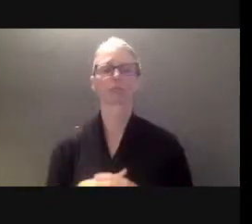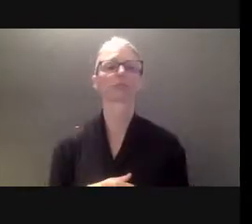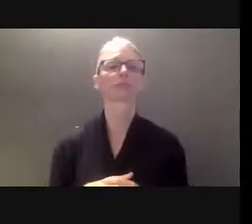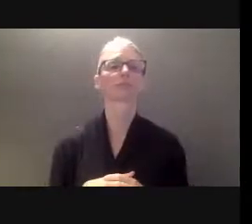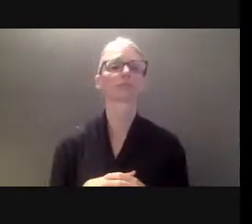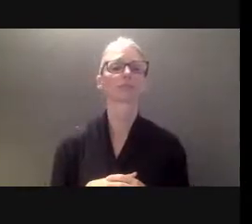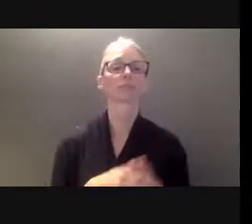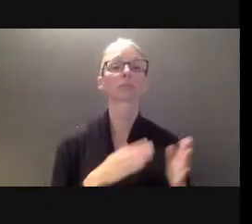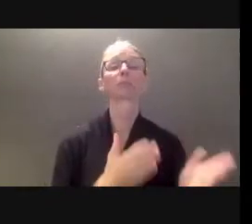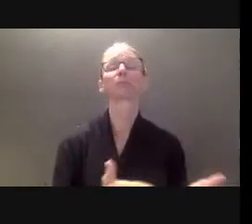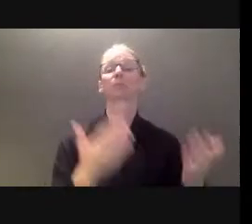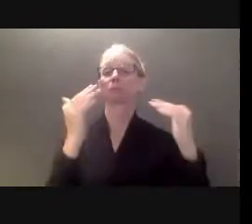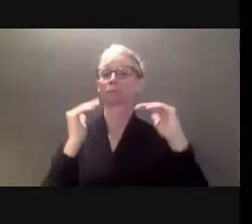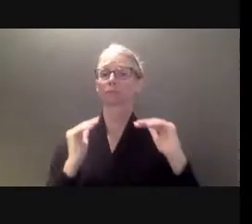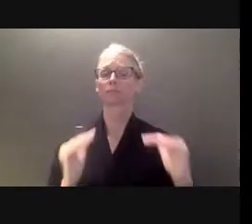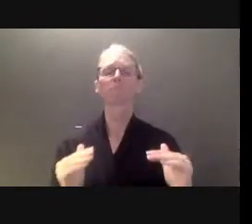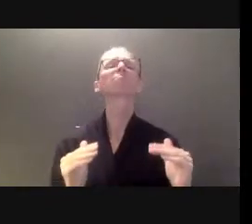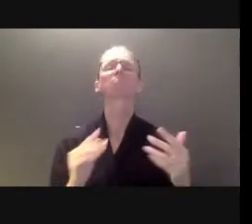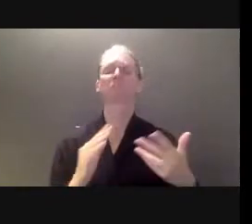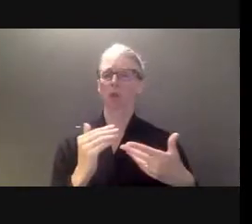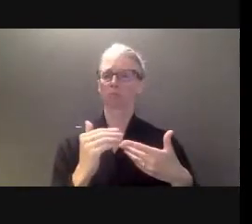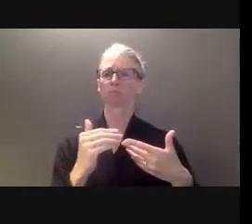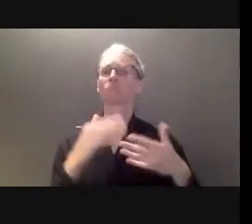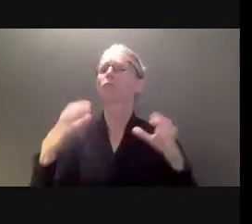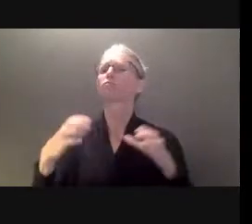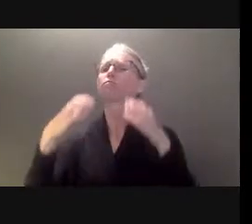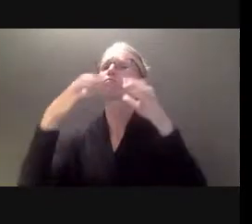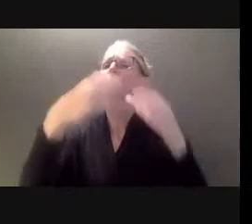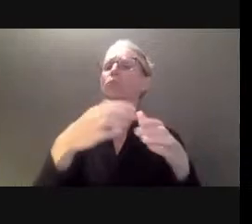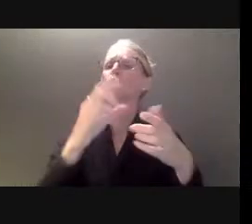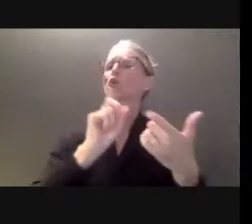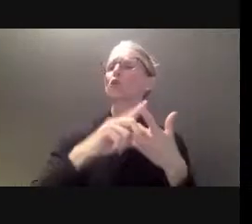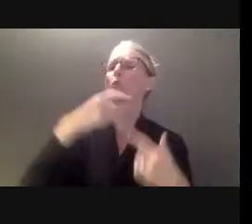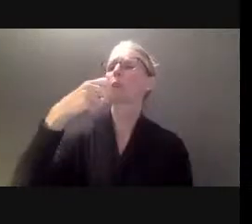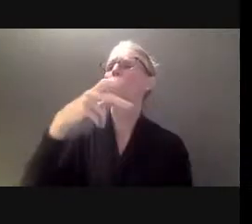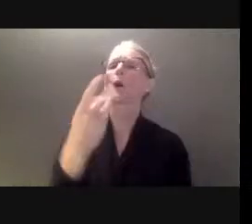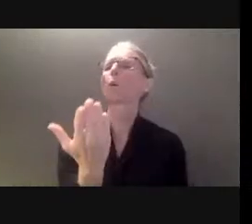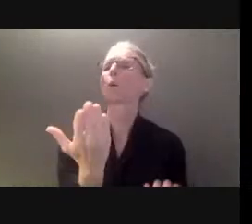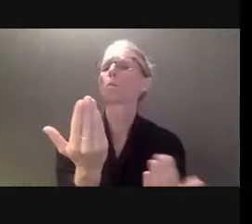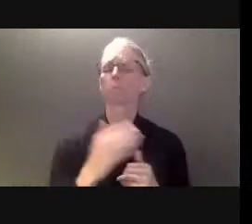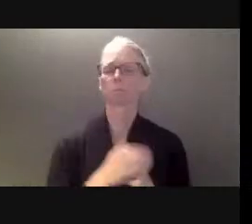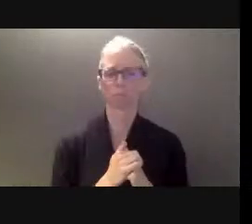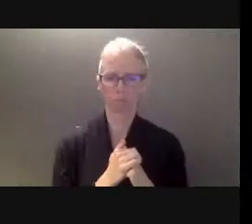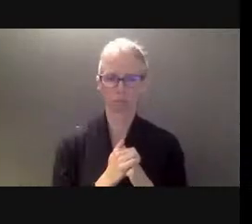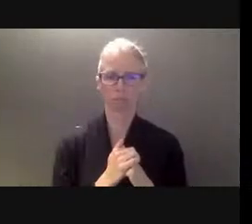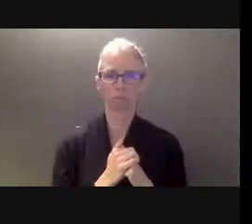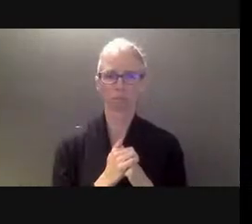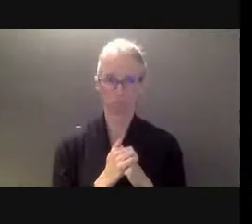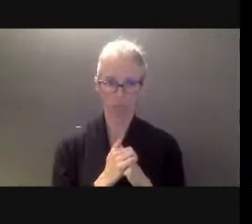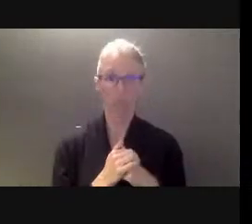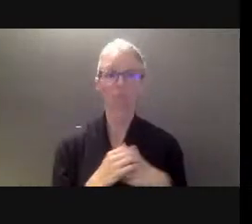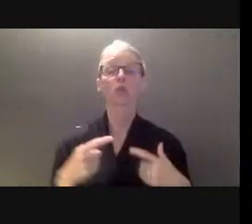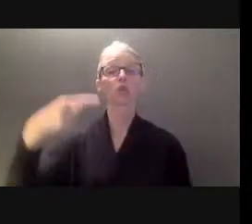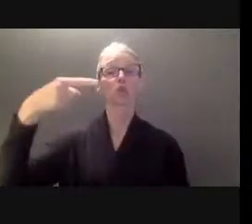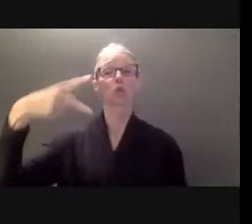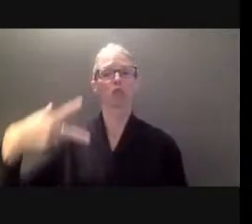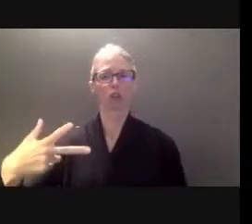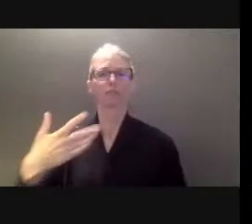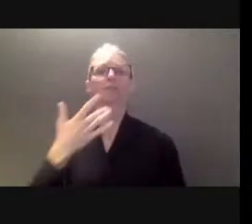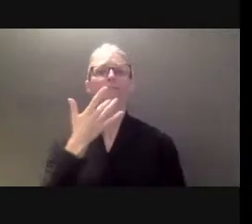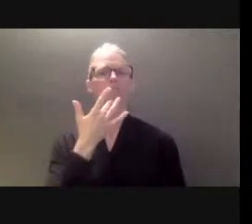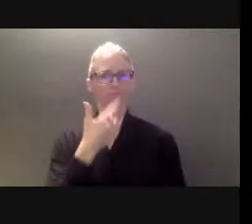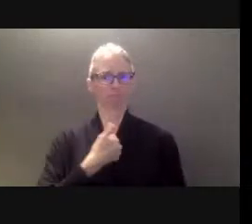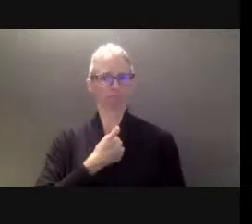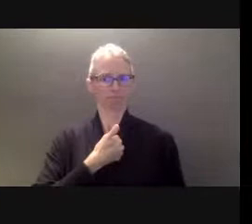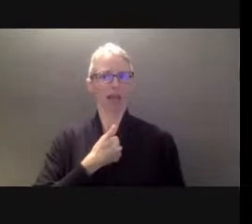Then we asked participants about getting to the park. 2/3 of participants said they use a personal vehicle to get to the park, followed by